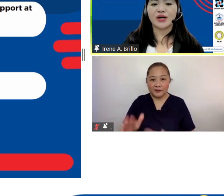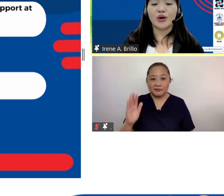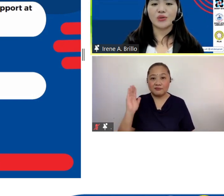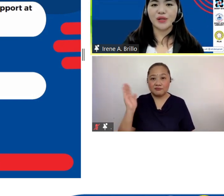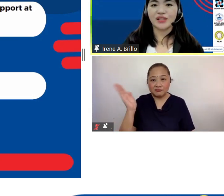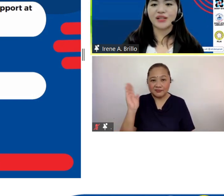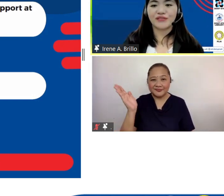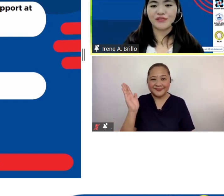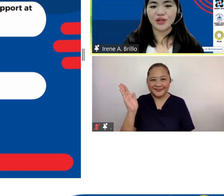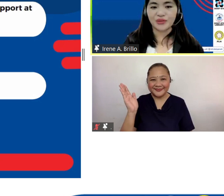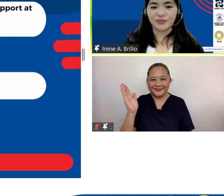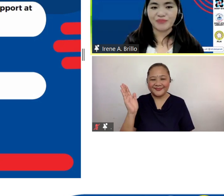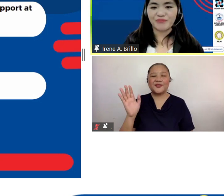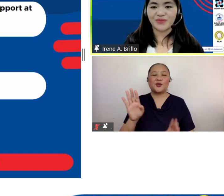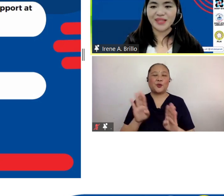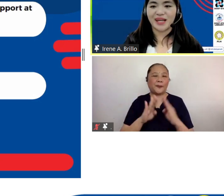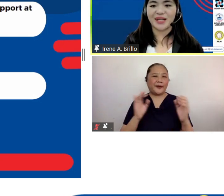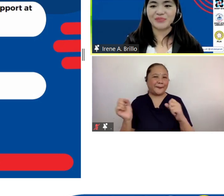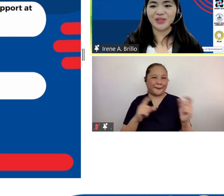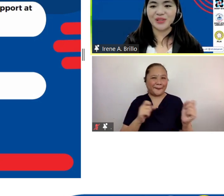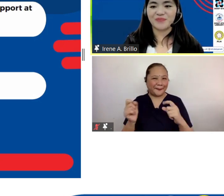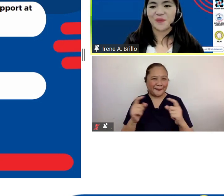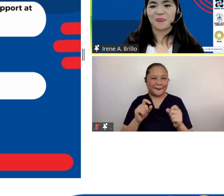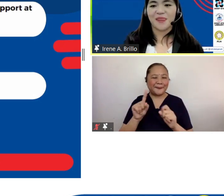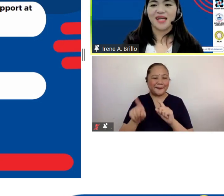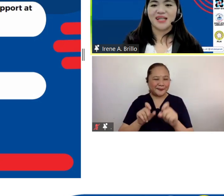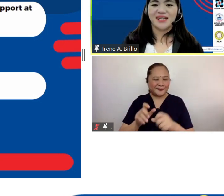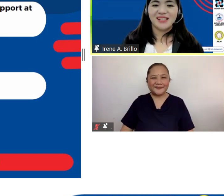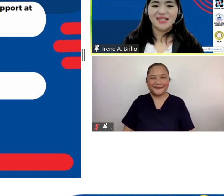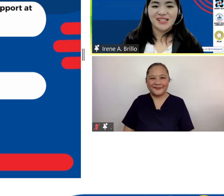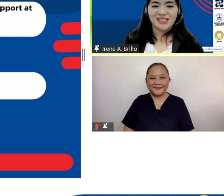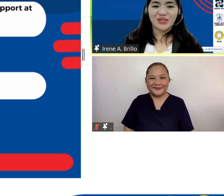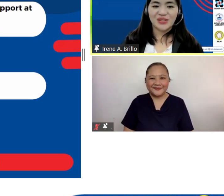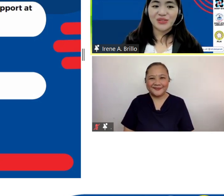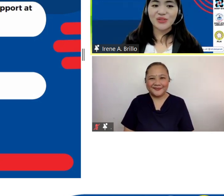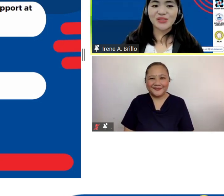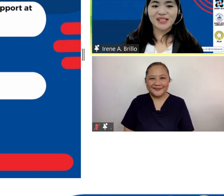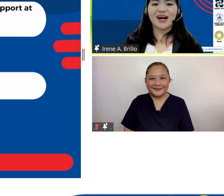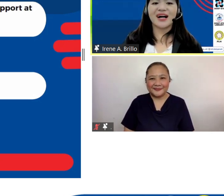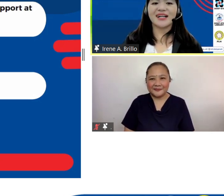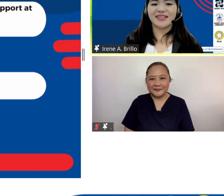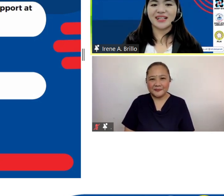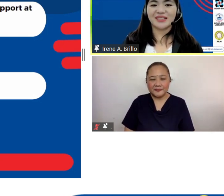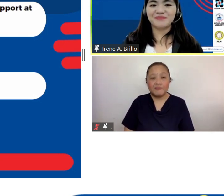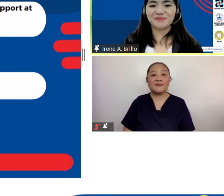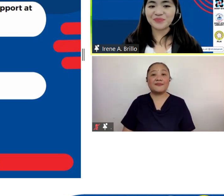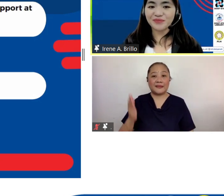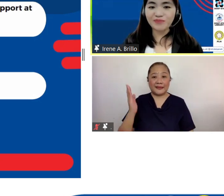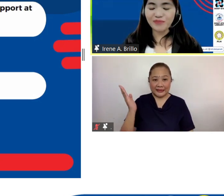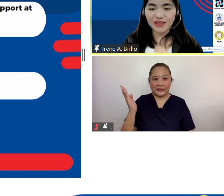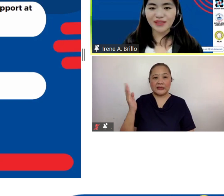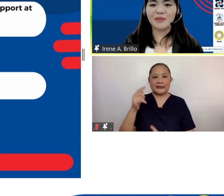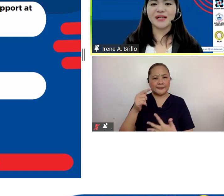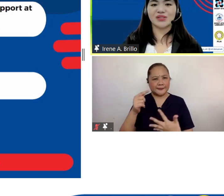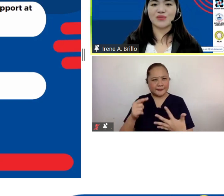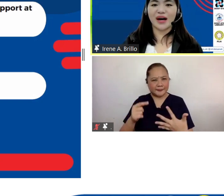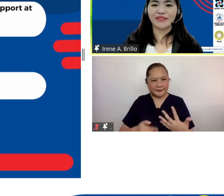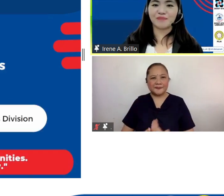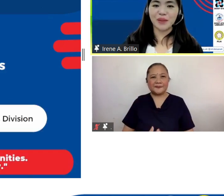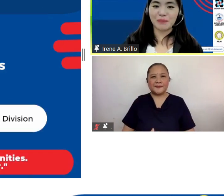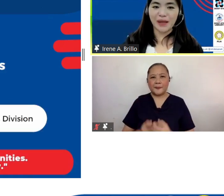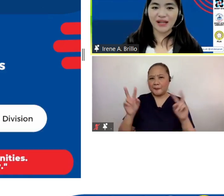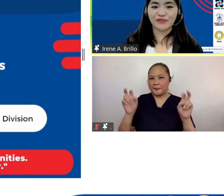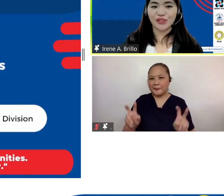be the open forum. Ayan po. So those are the topics we